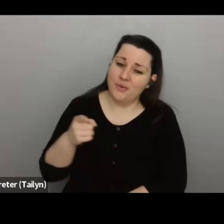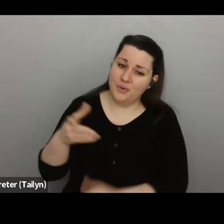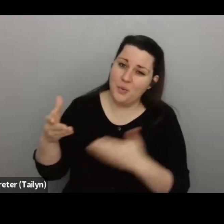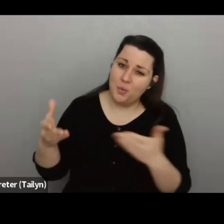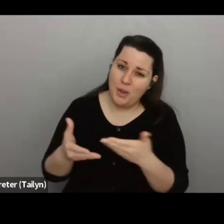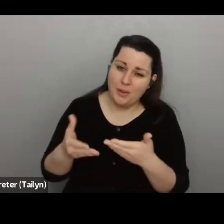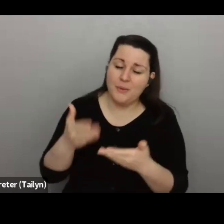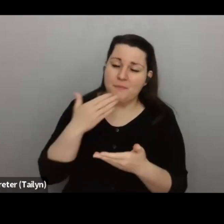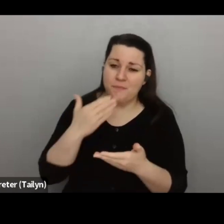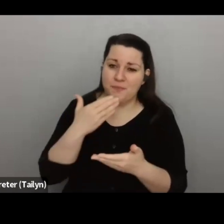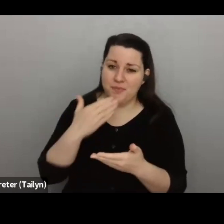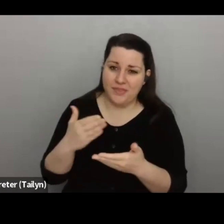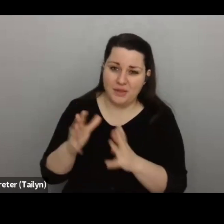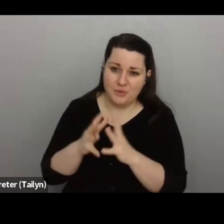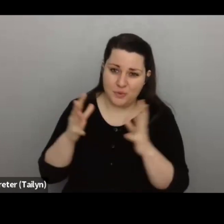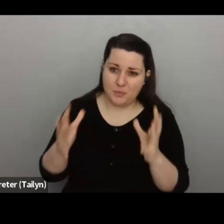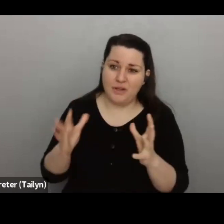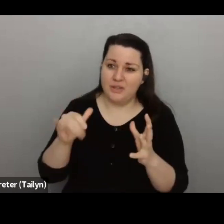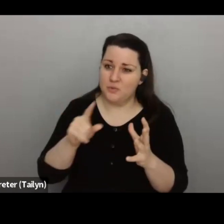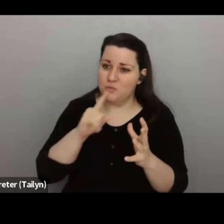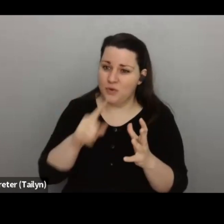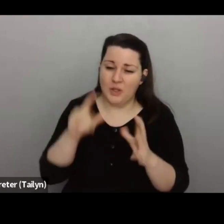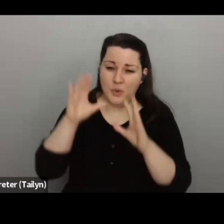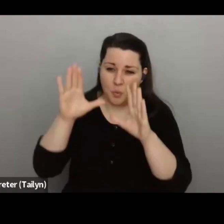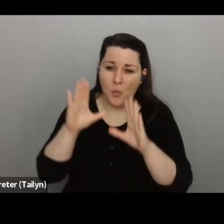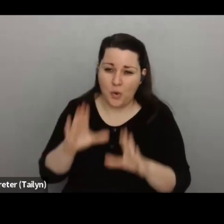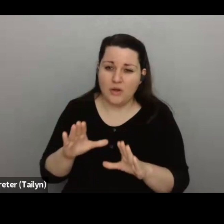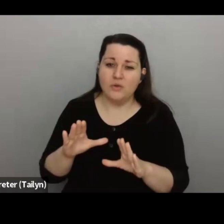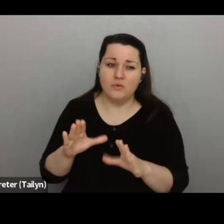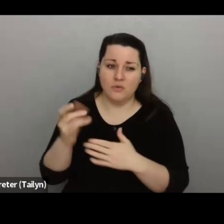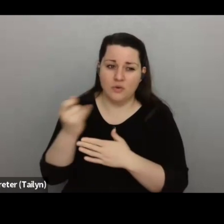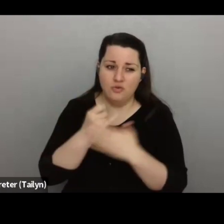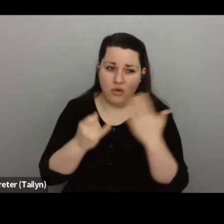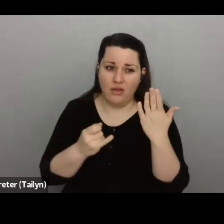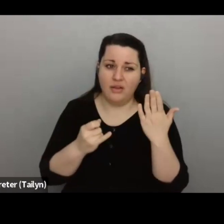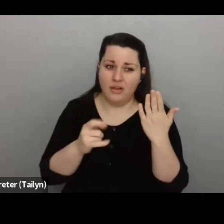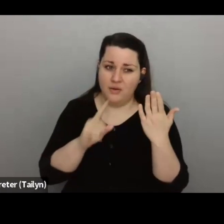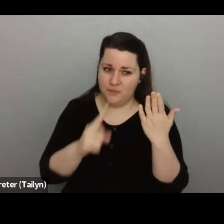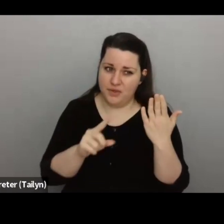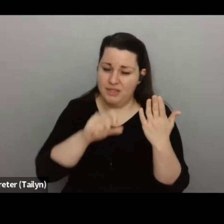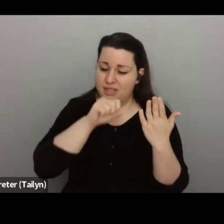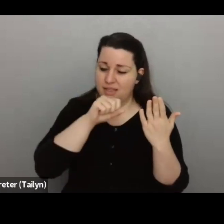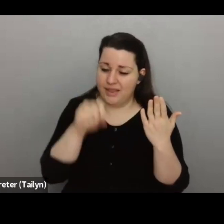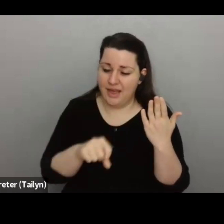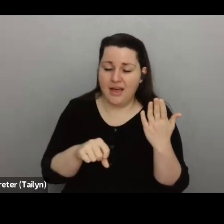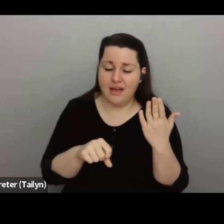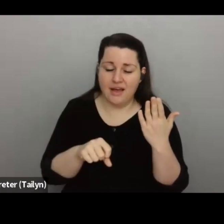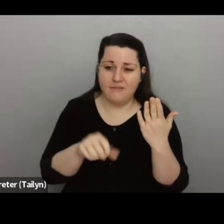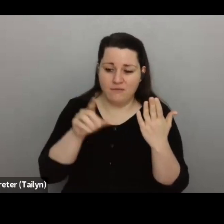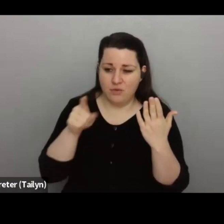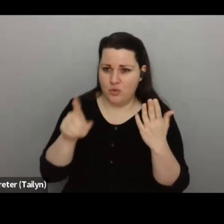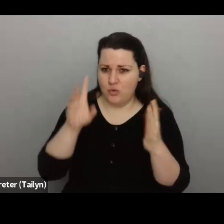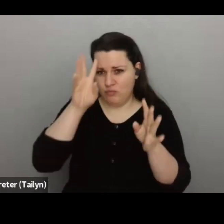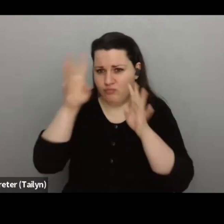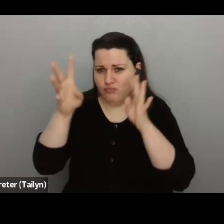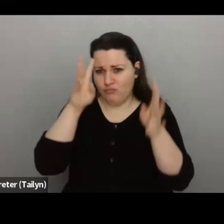welcome. Thank you so much. That was such a wonderful drawing. I really love your creativity